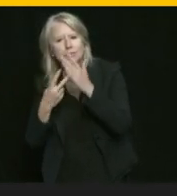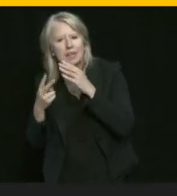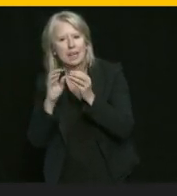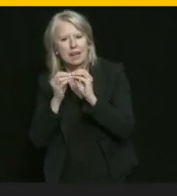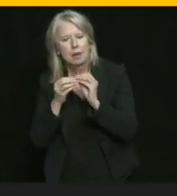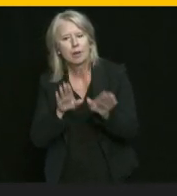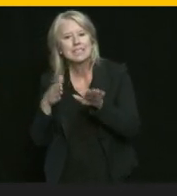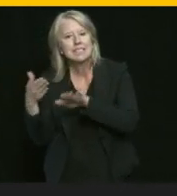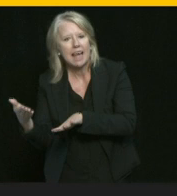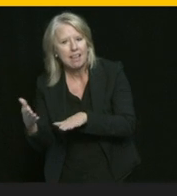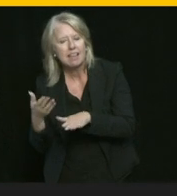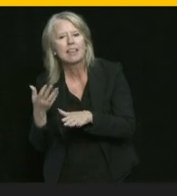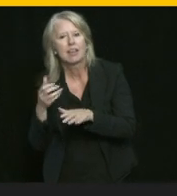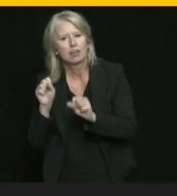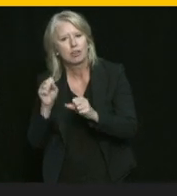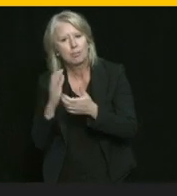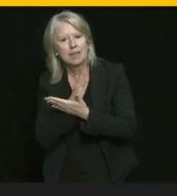could be in the range of